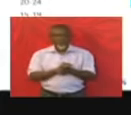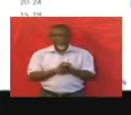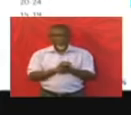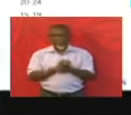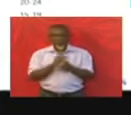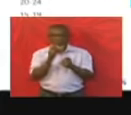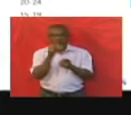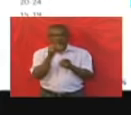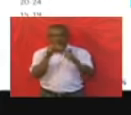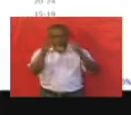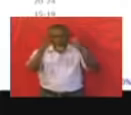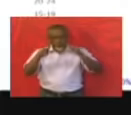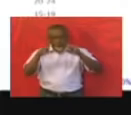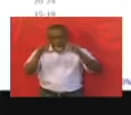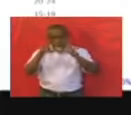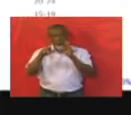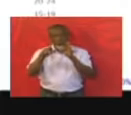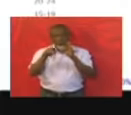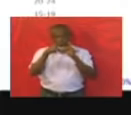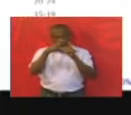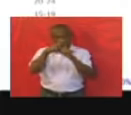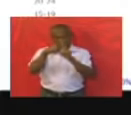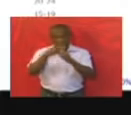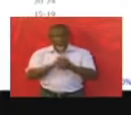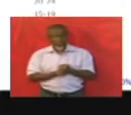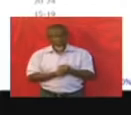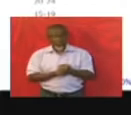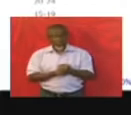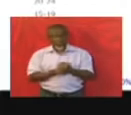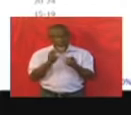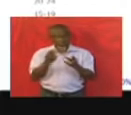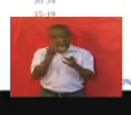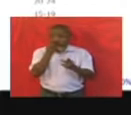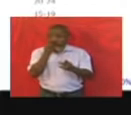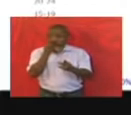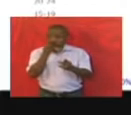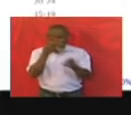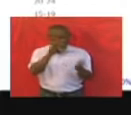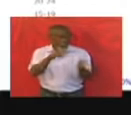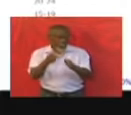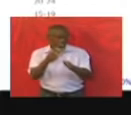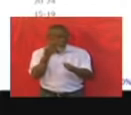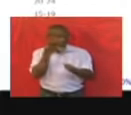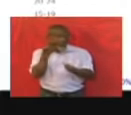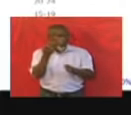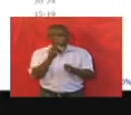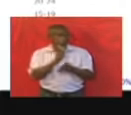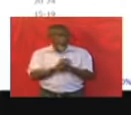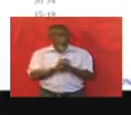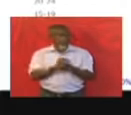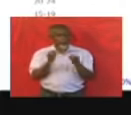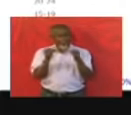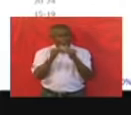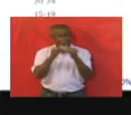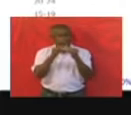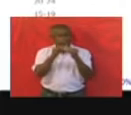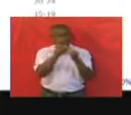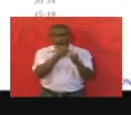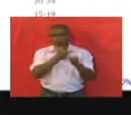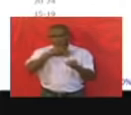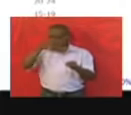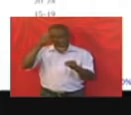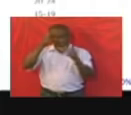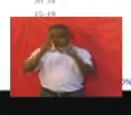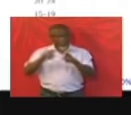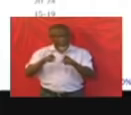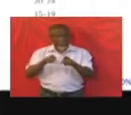positive. Next slide. Among the fatalities, we see that there is a predilection for the older age group. So the bars at the